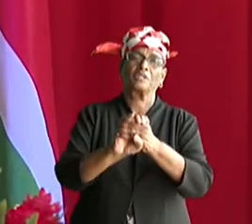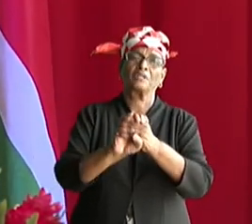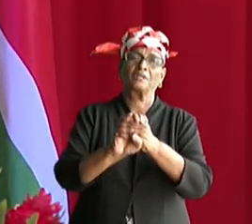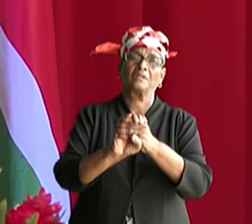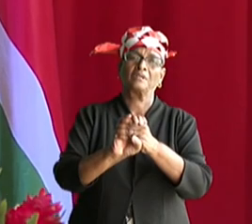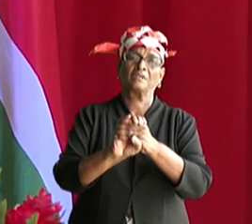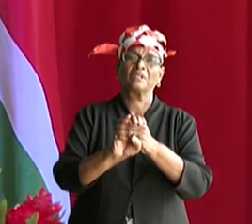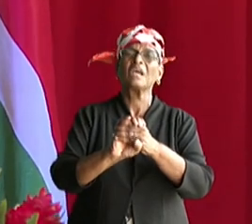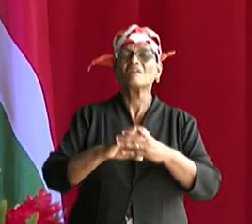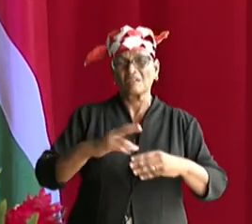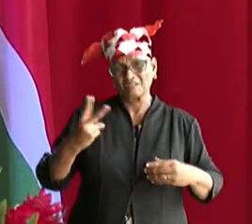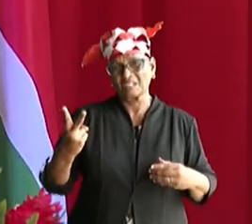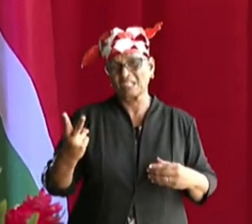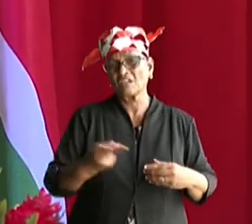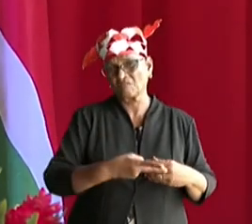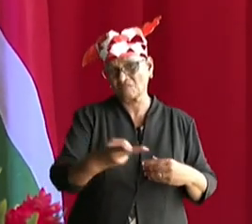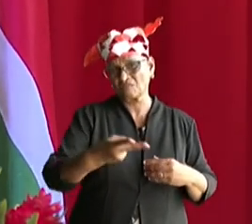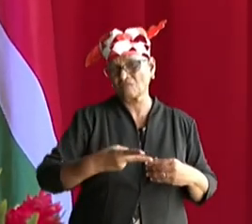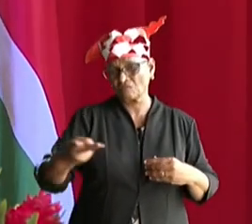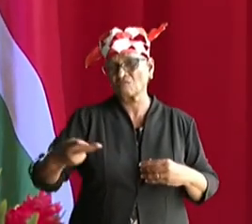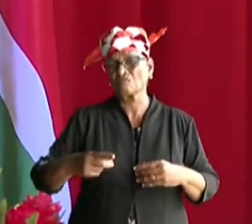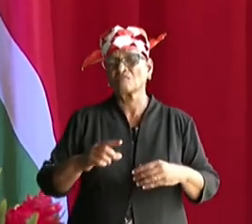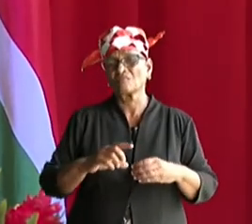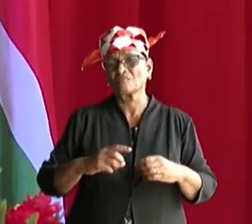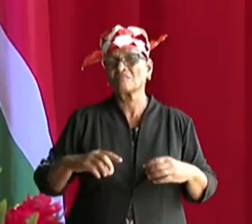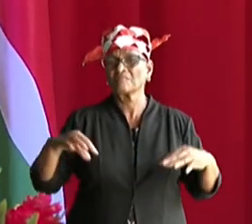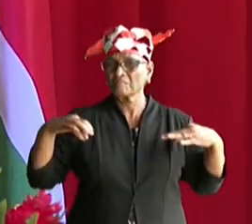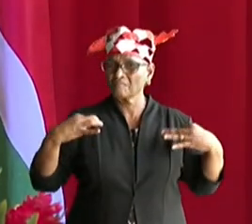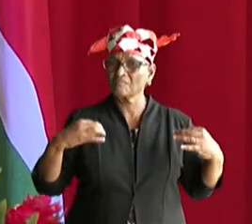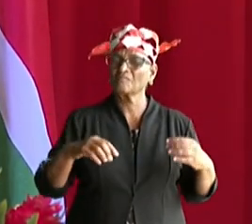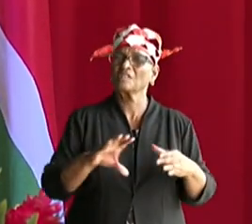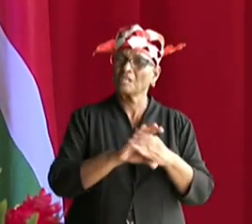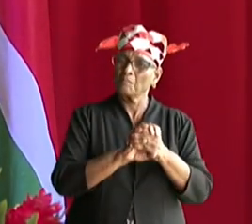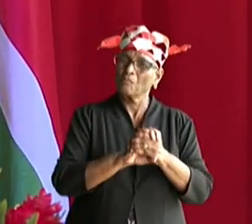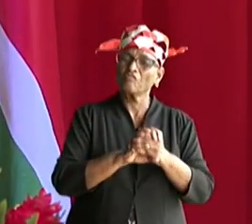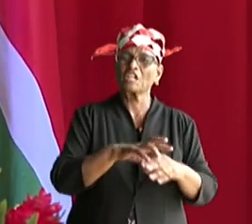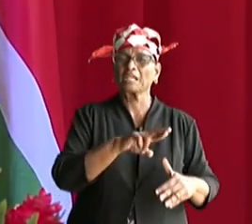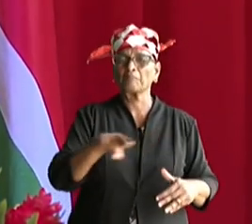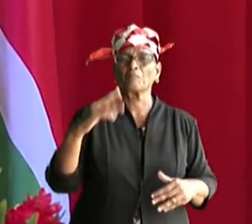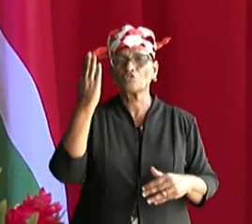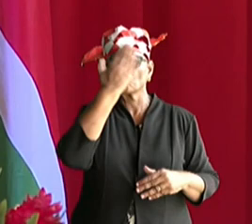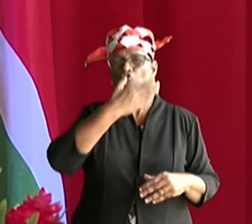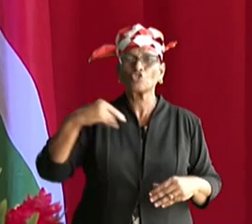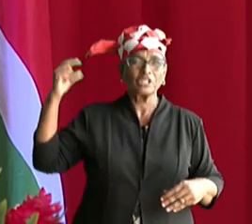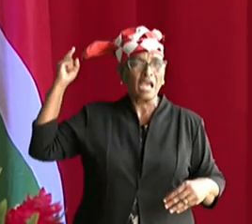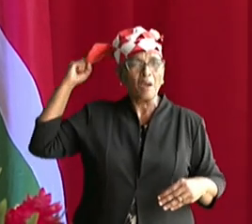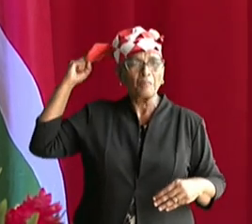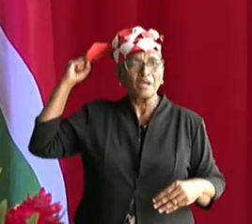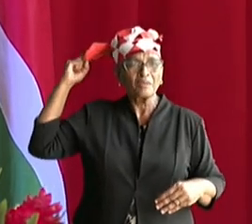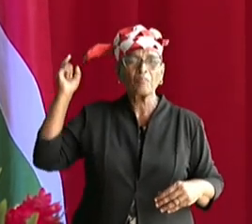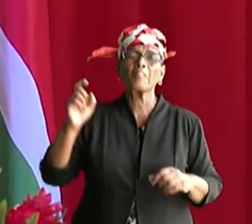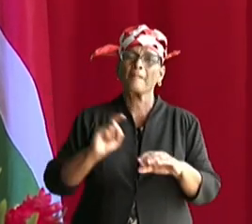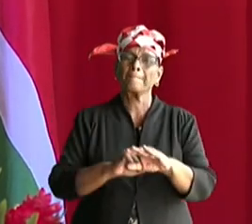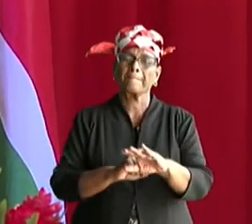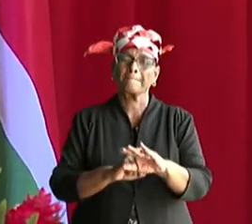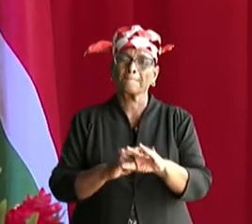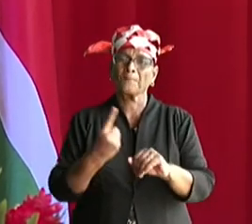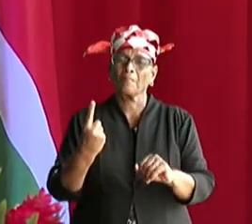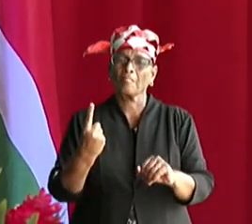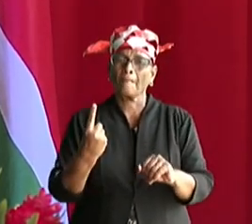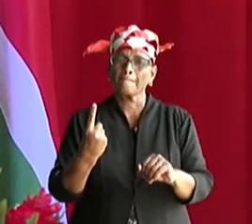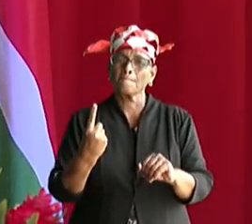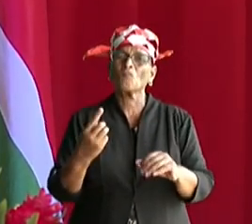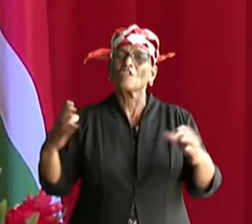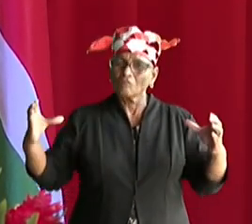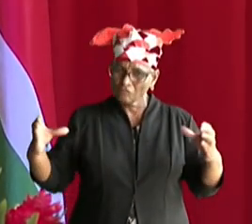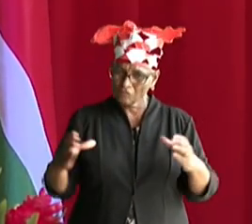The 45th anniversary of the Republic of Suriname comes at a time for